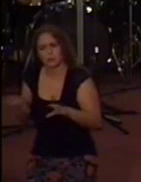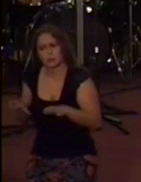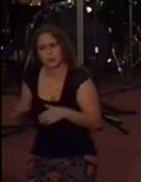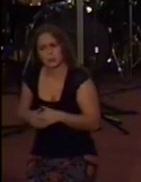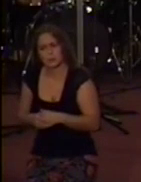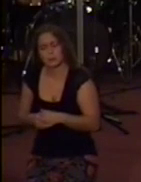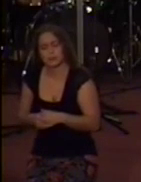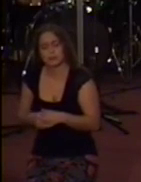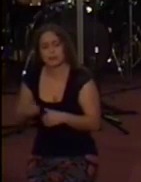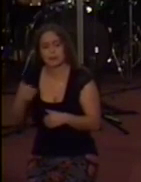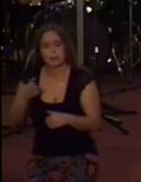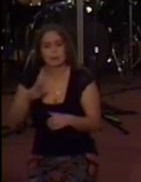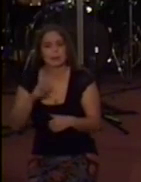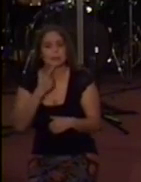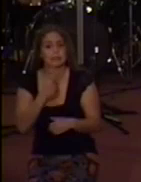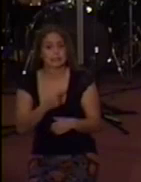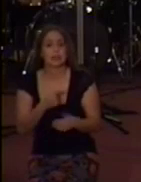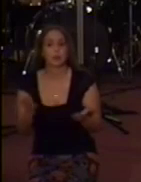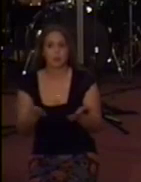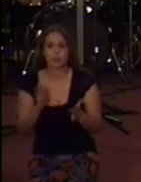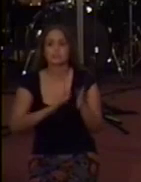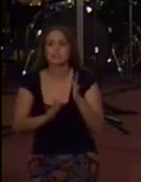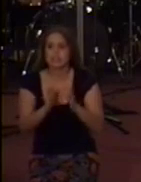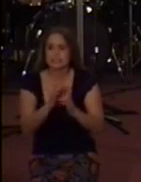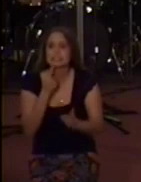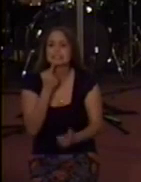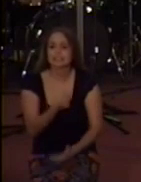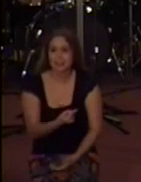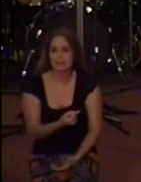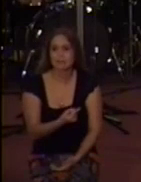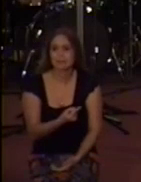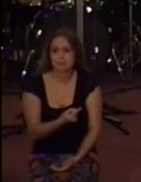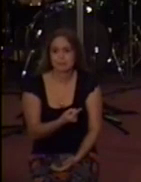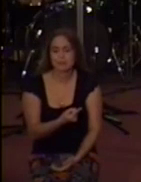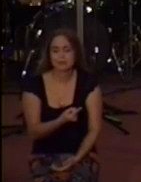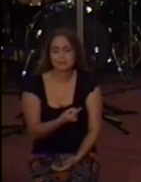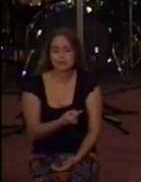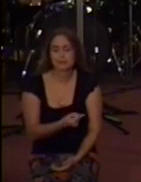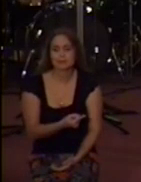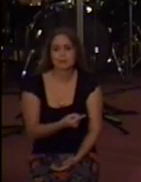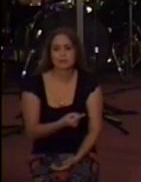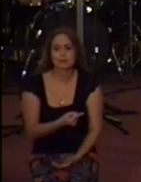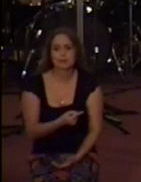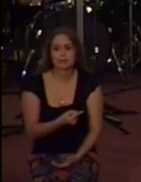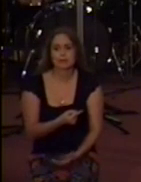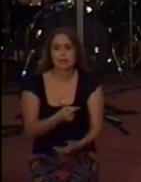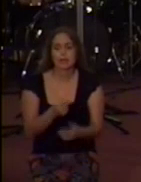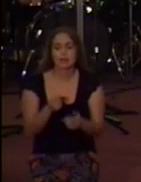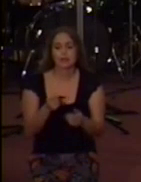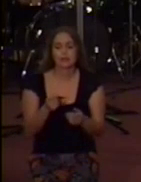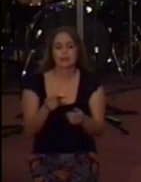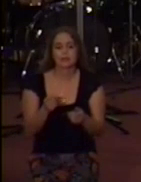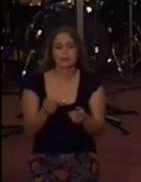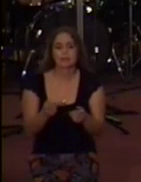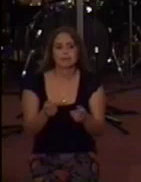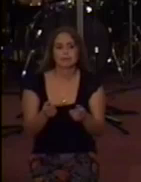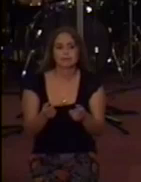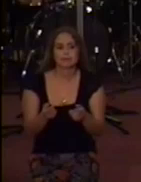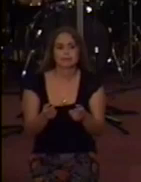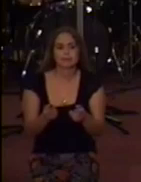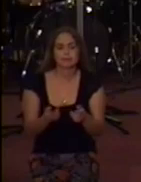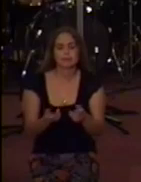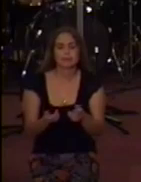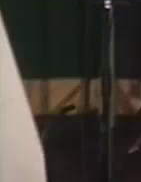short, Peter just told them exactly what Jesus told them to tell them. Repent, each of you,